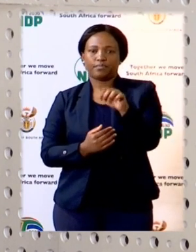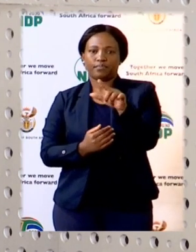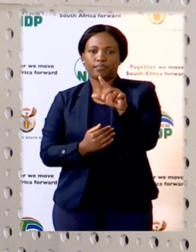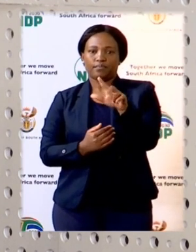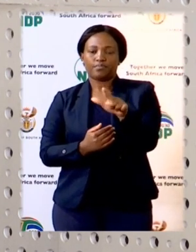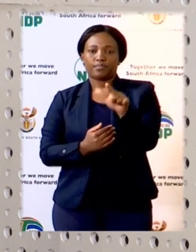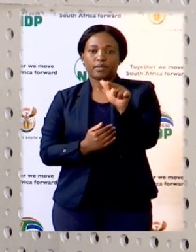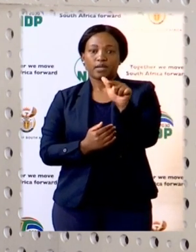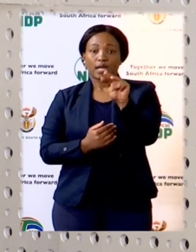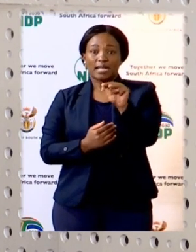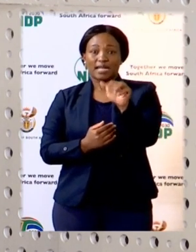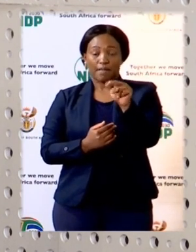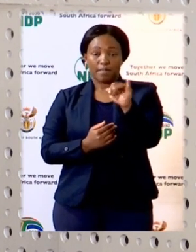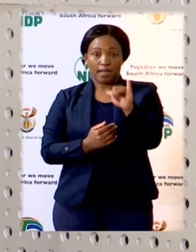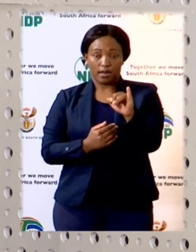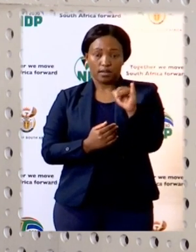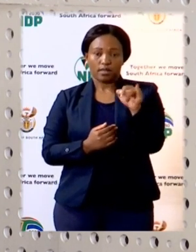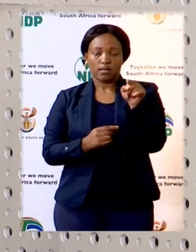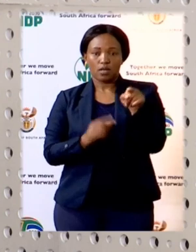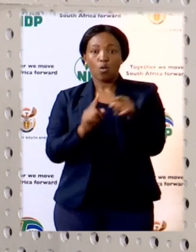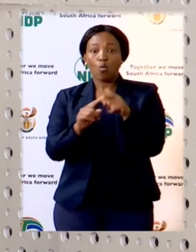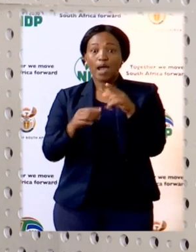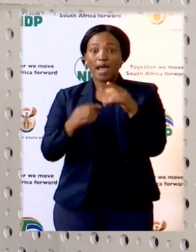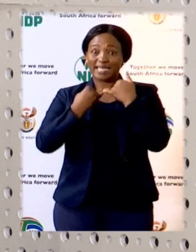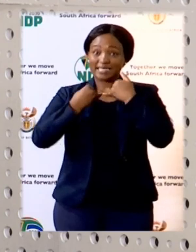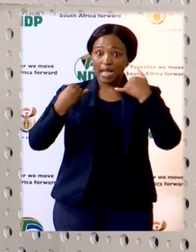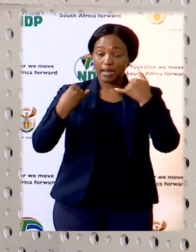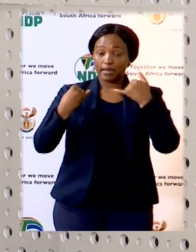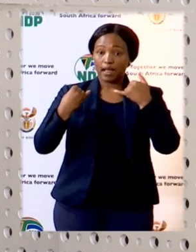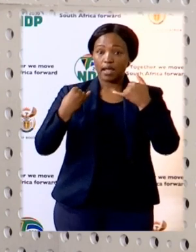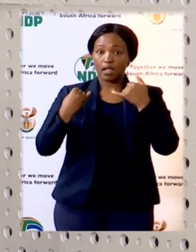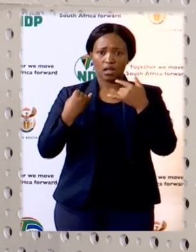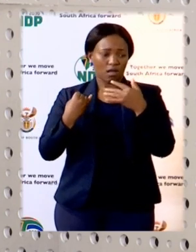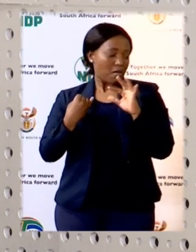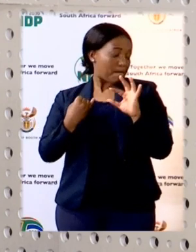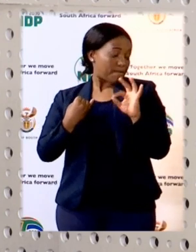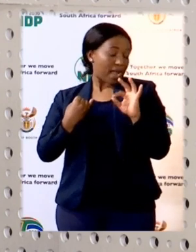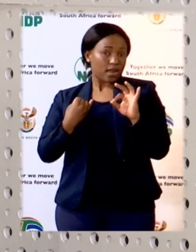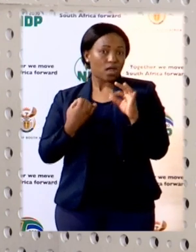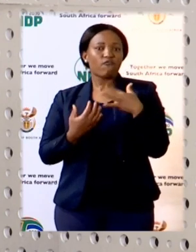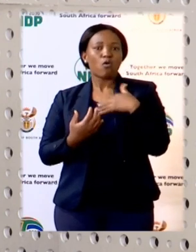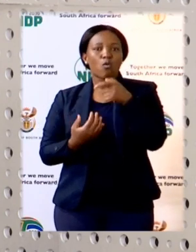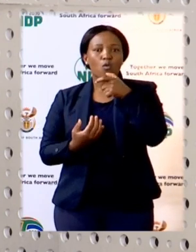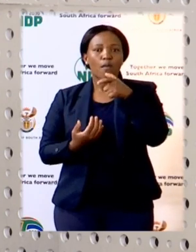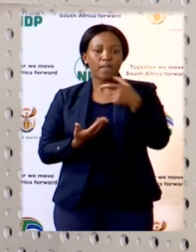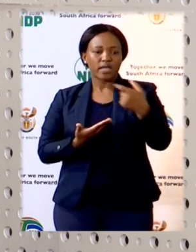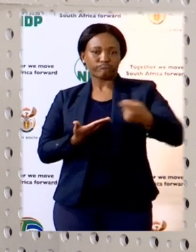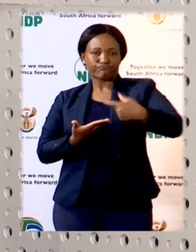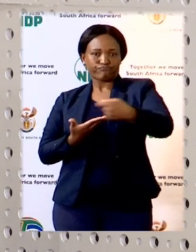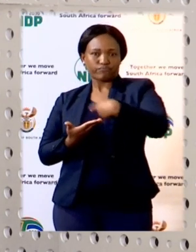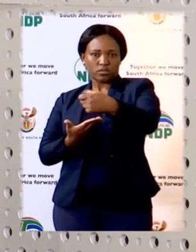was done, is that deadline for submission was Monday, 12 o'clock.